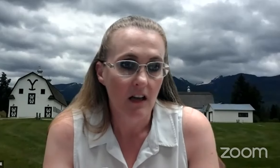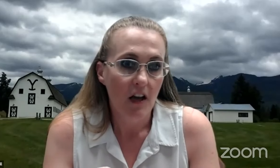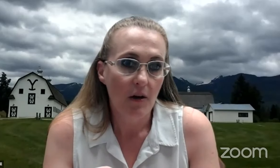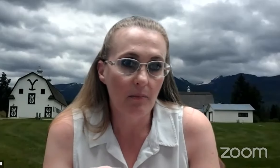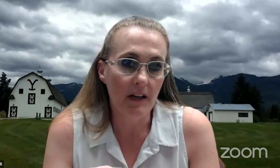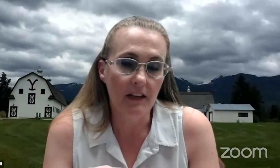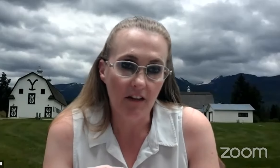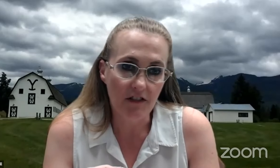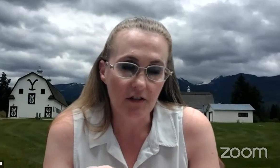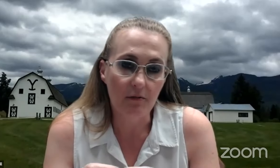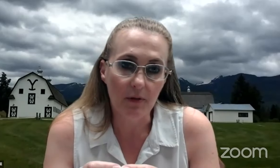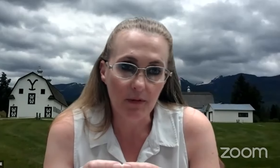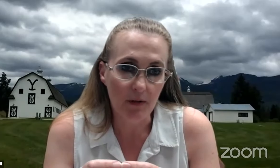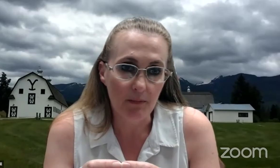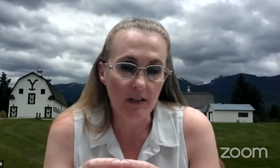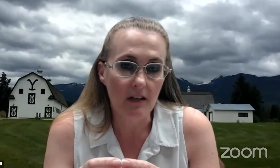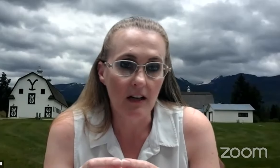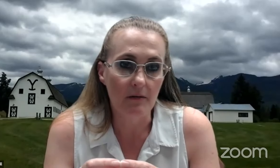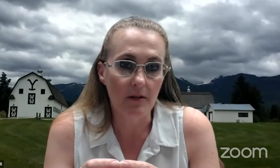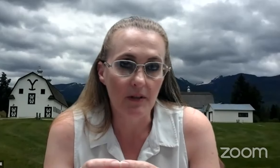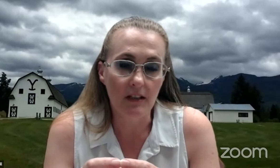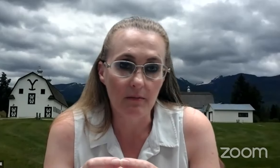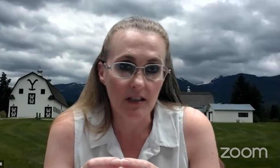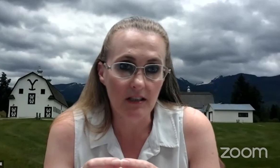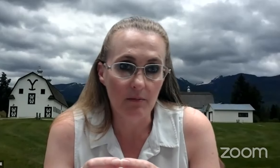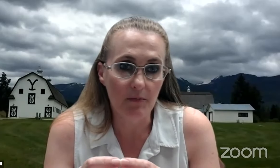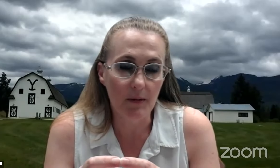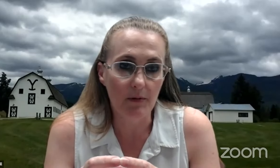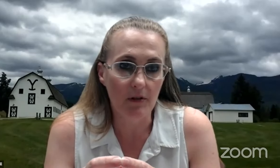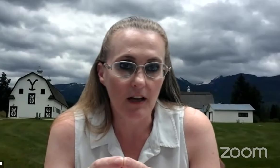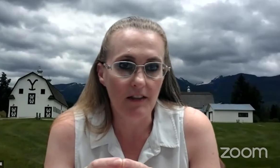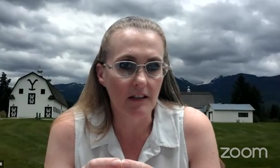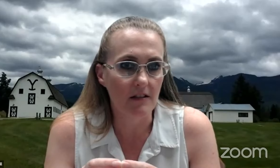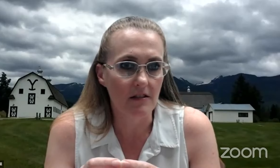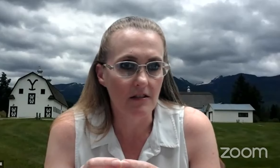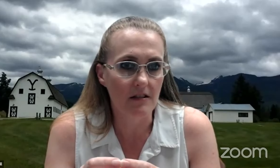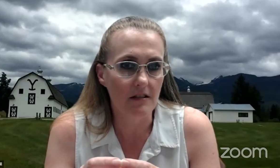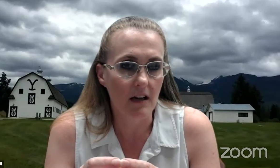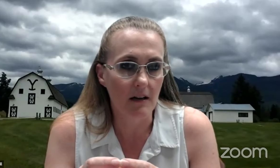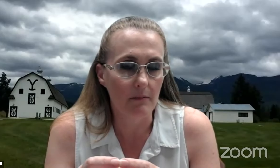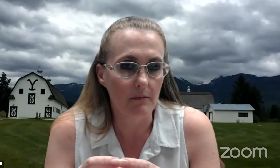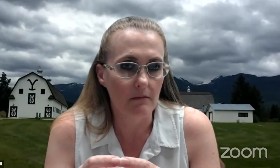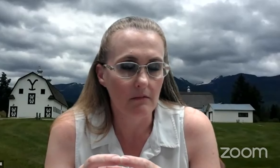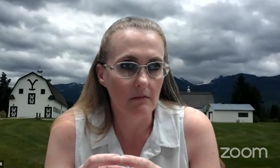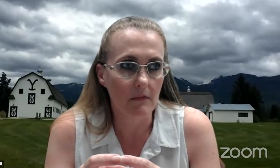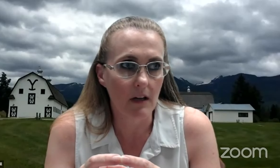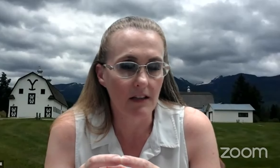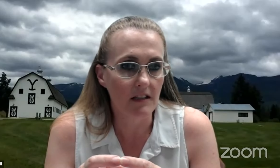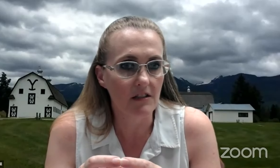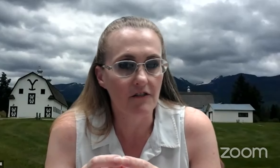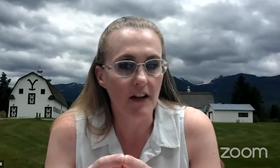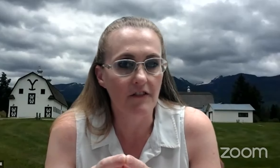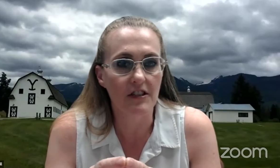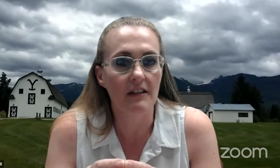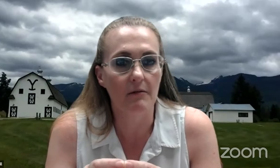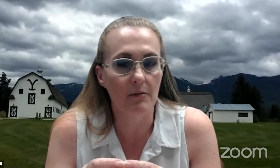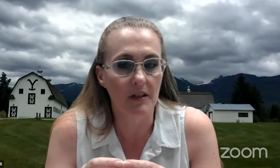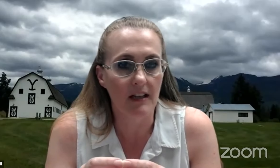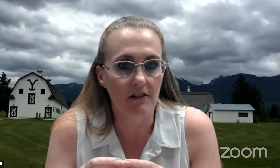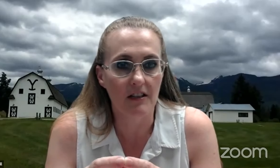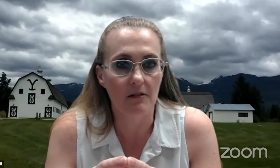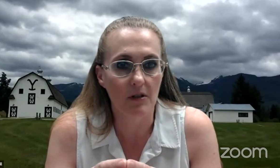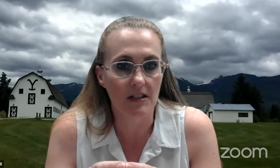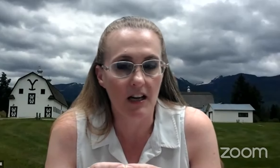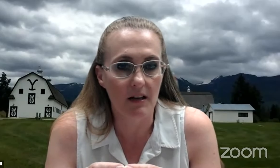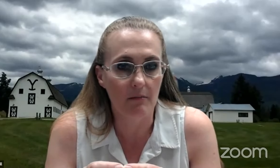distancing. But the cafeteria will be open, and there'll be a limited number of people. I think there's, I think it's either 5 or 10 that will